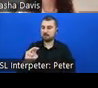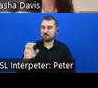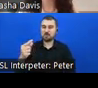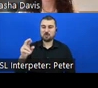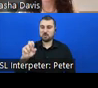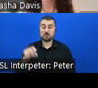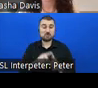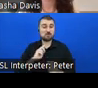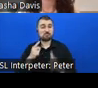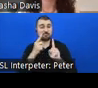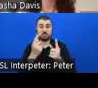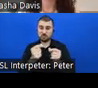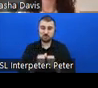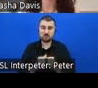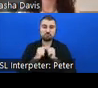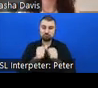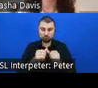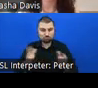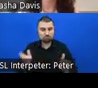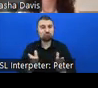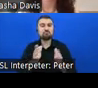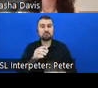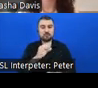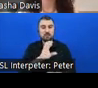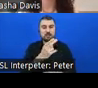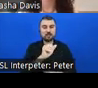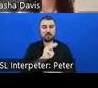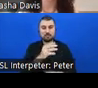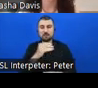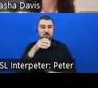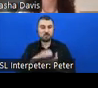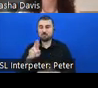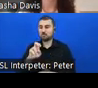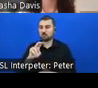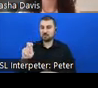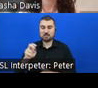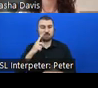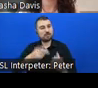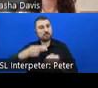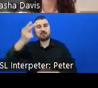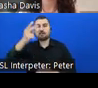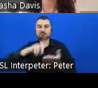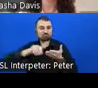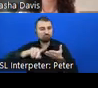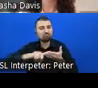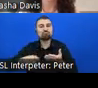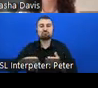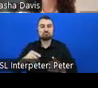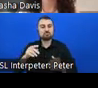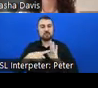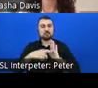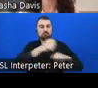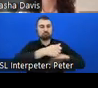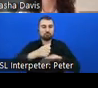have the mission to further both Chaim and his wife Renee's legacy through high quality research, exhibitions, and public